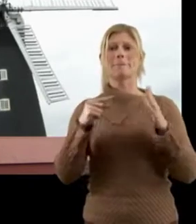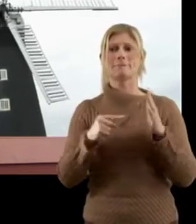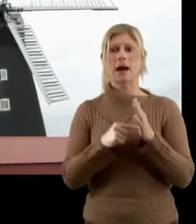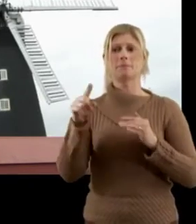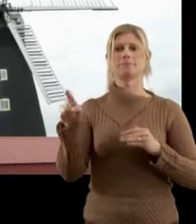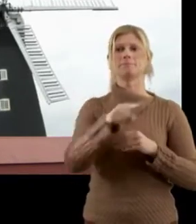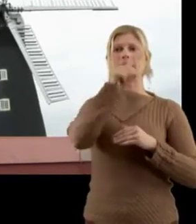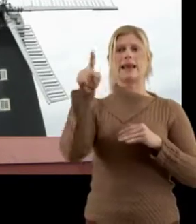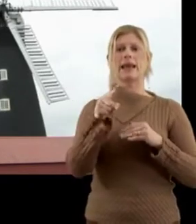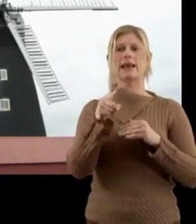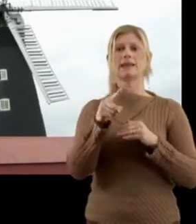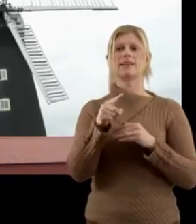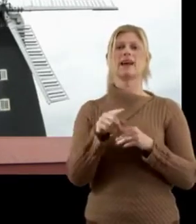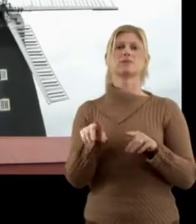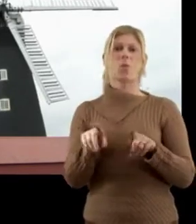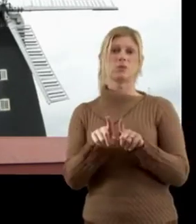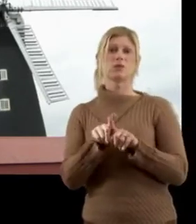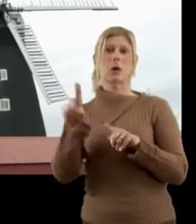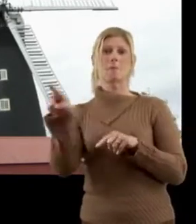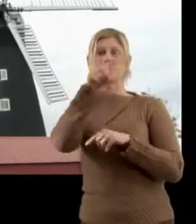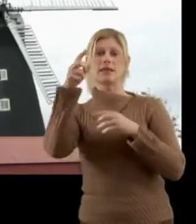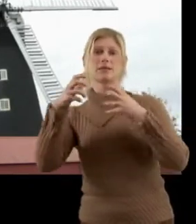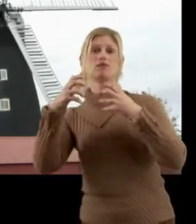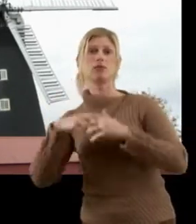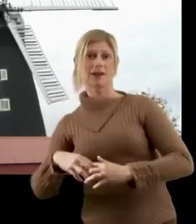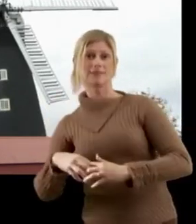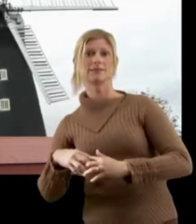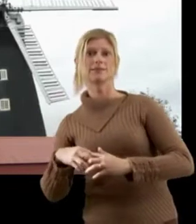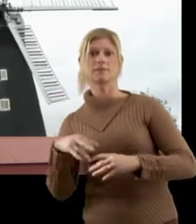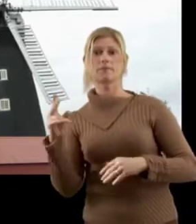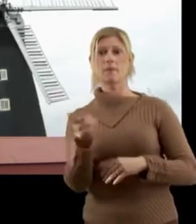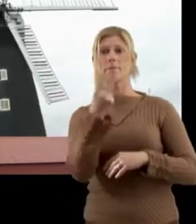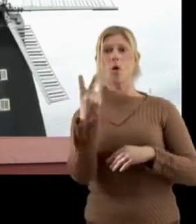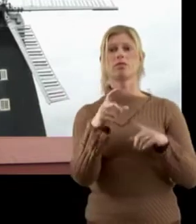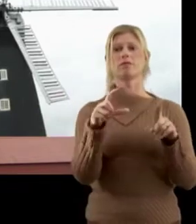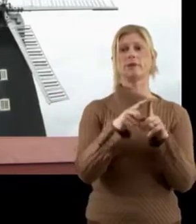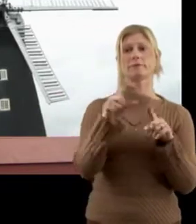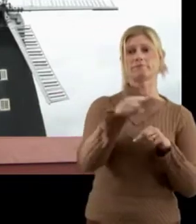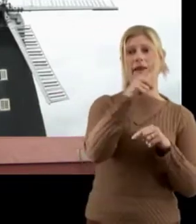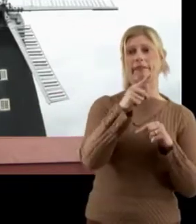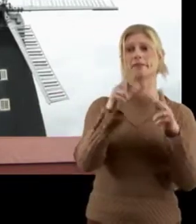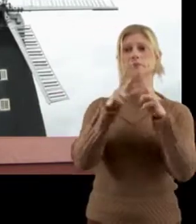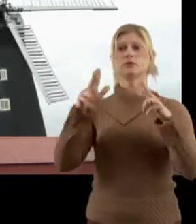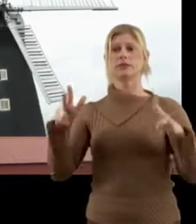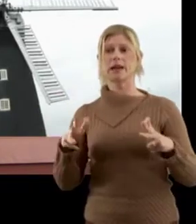to milling and the craft of millwrights. Both